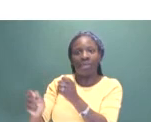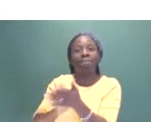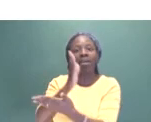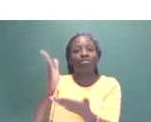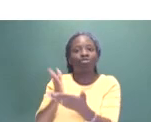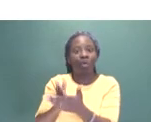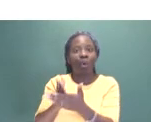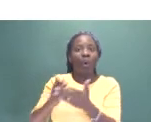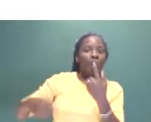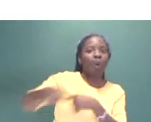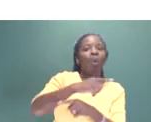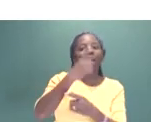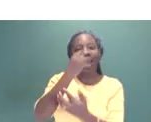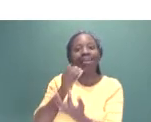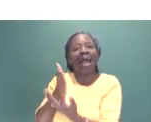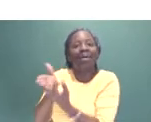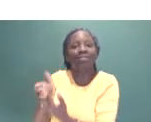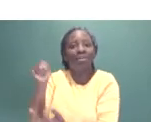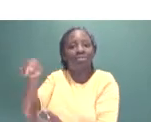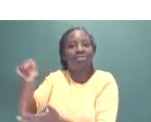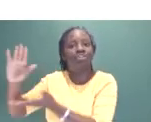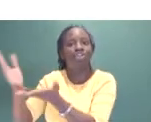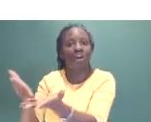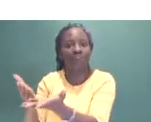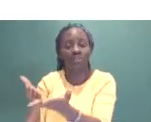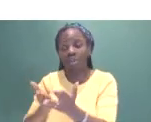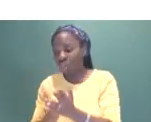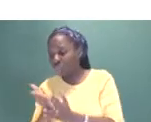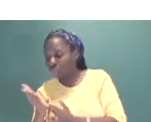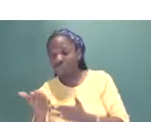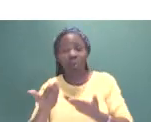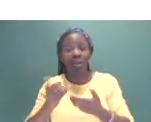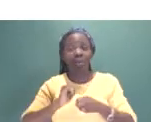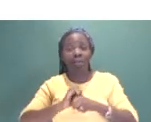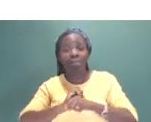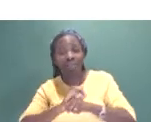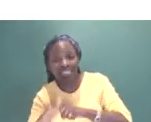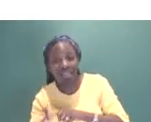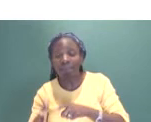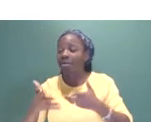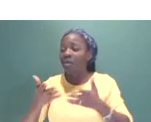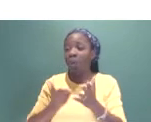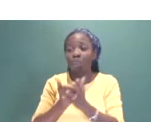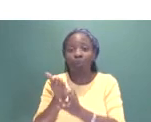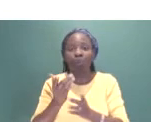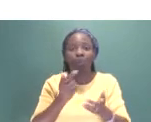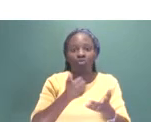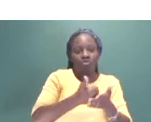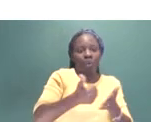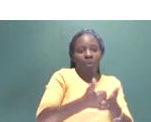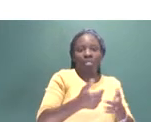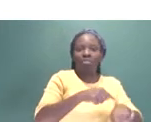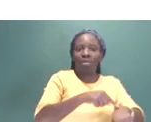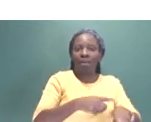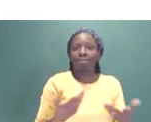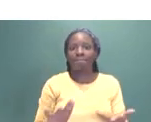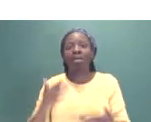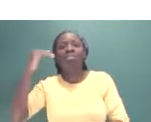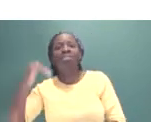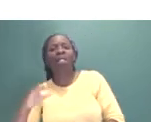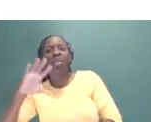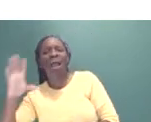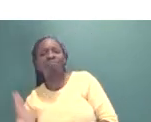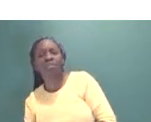really can access them during a pandemic or in normal times. In the South African study, there wasn't